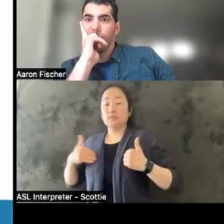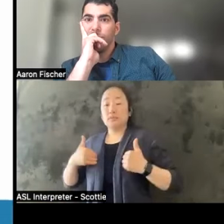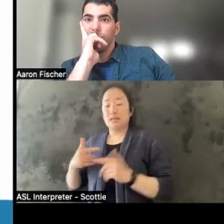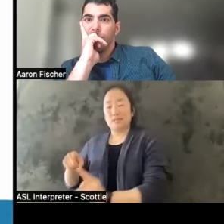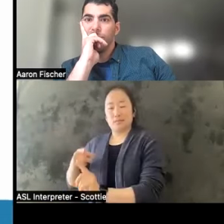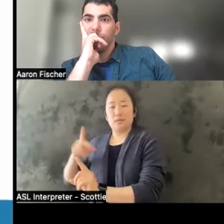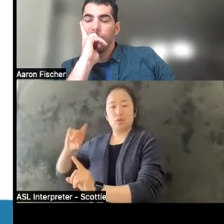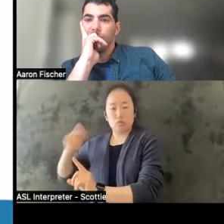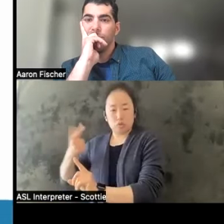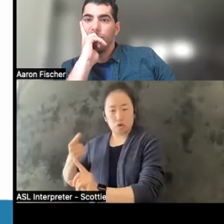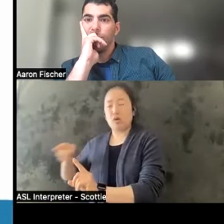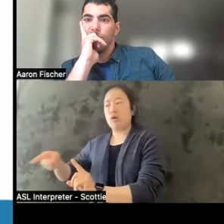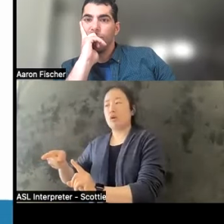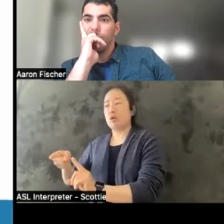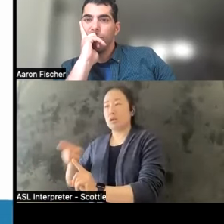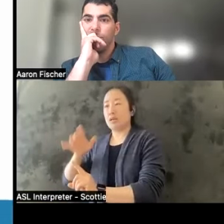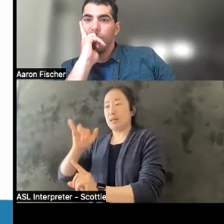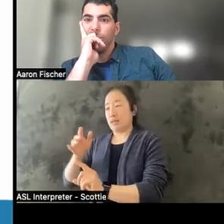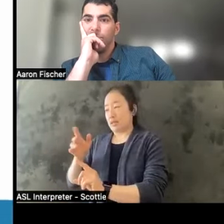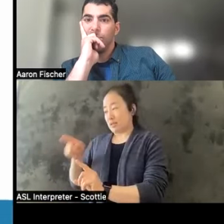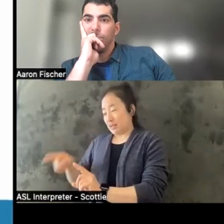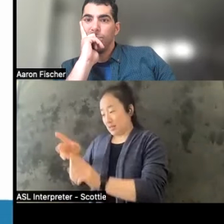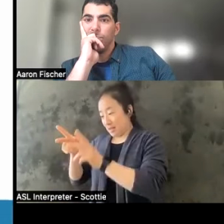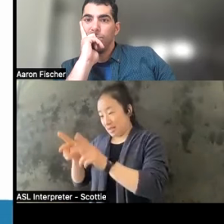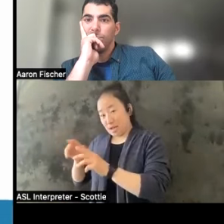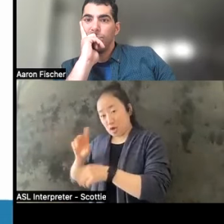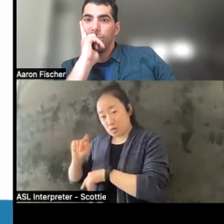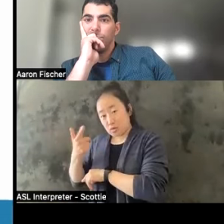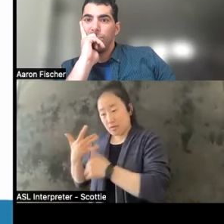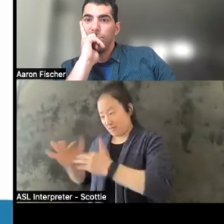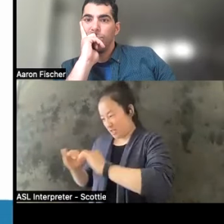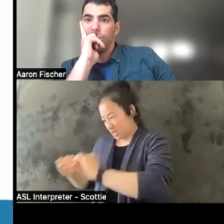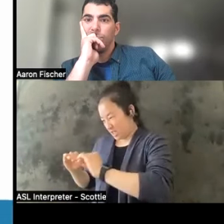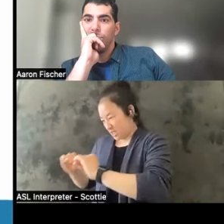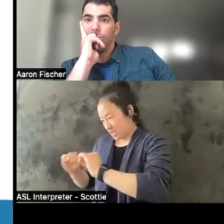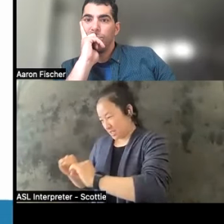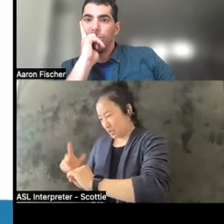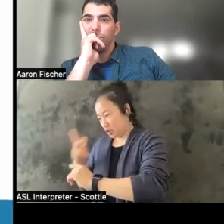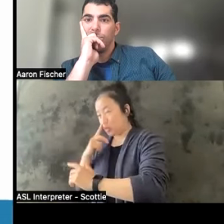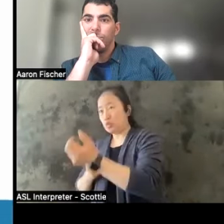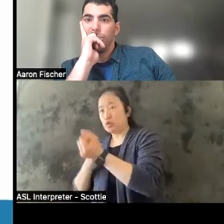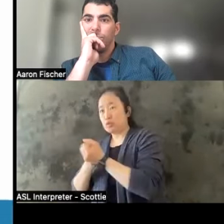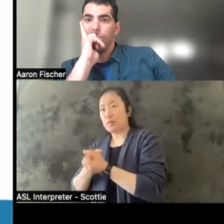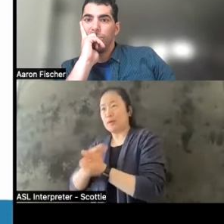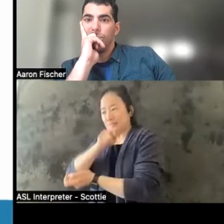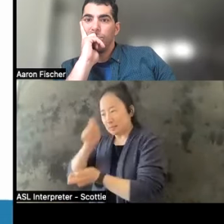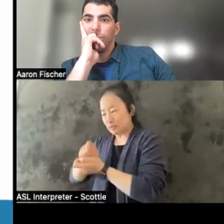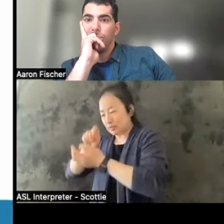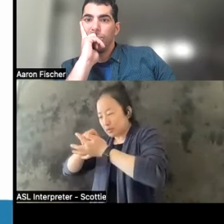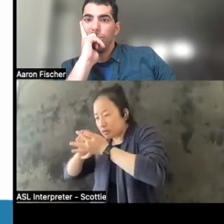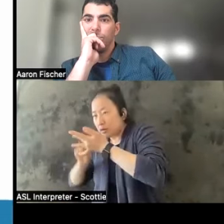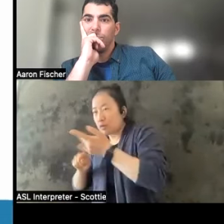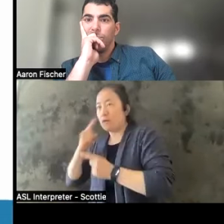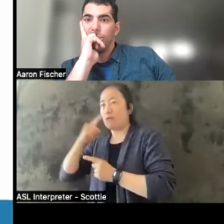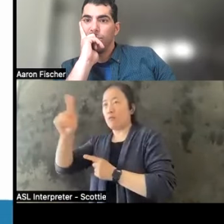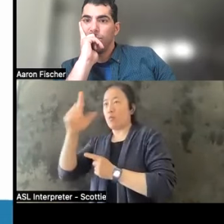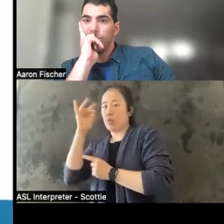related to the person's disability, to address manifestations of person's disability. A comfort animal is